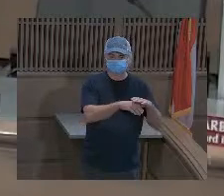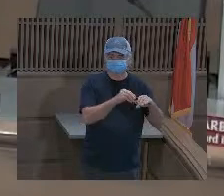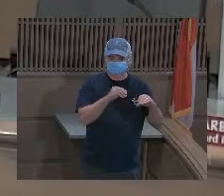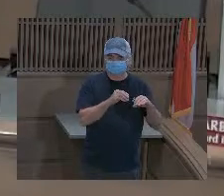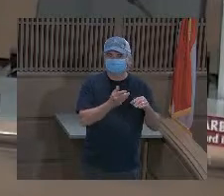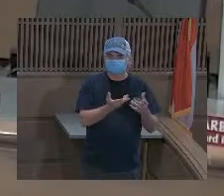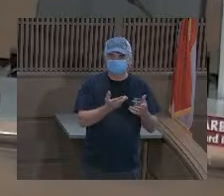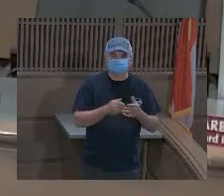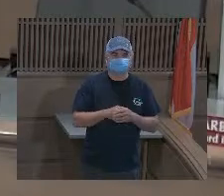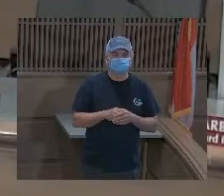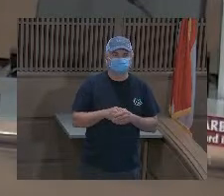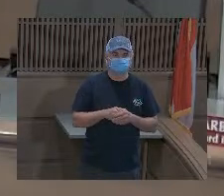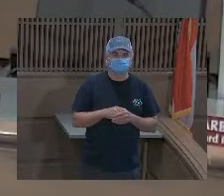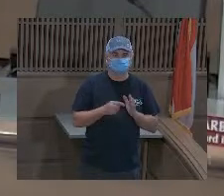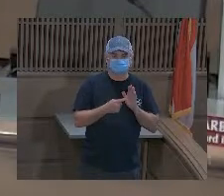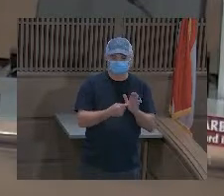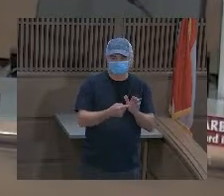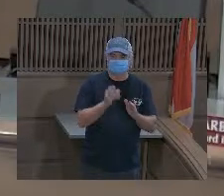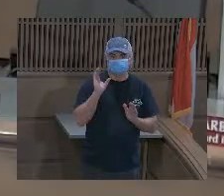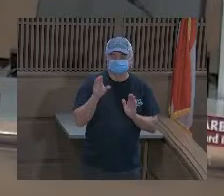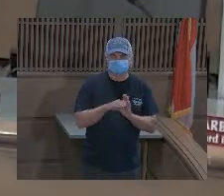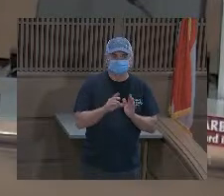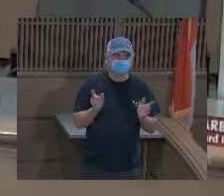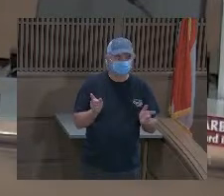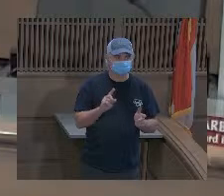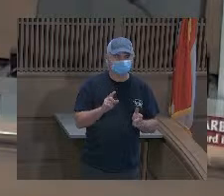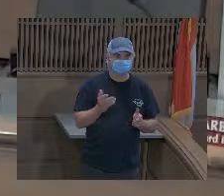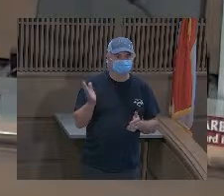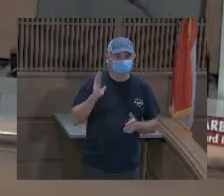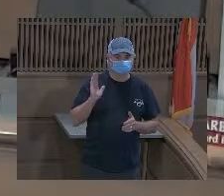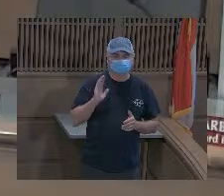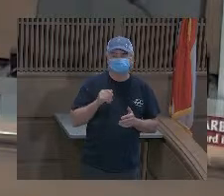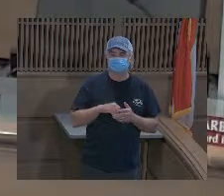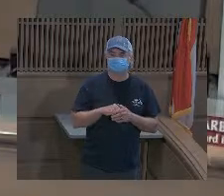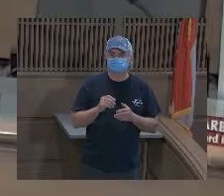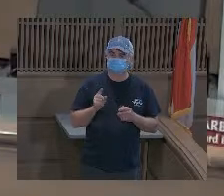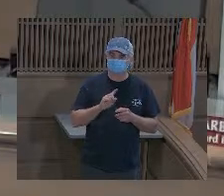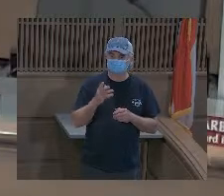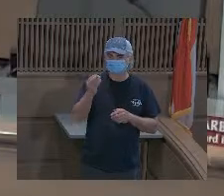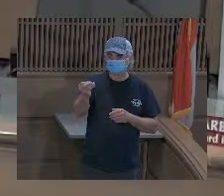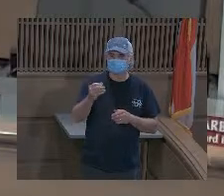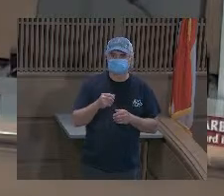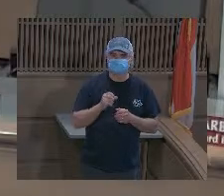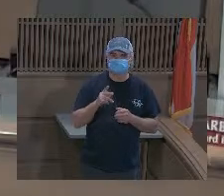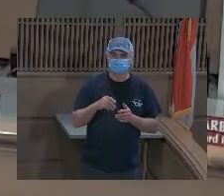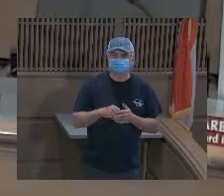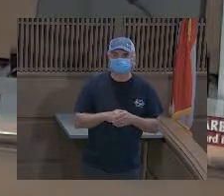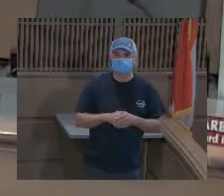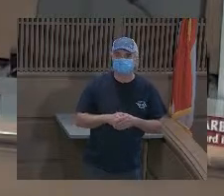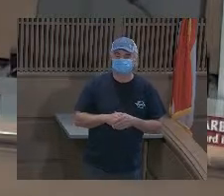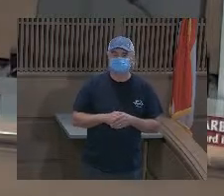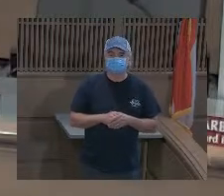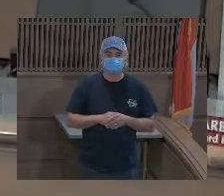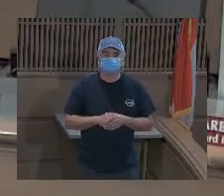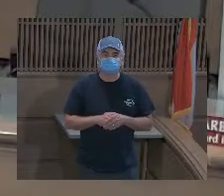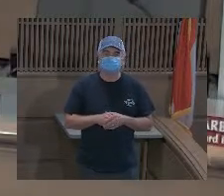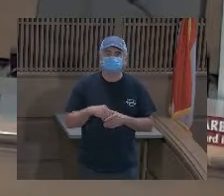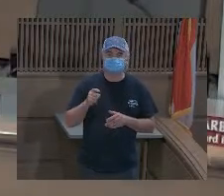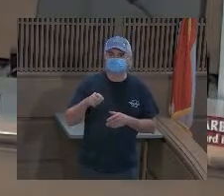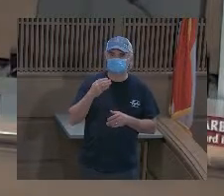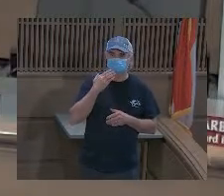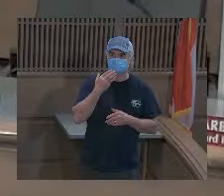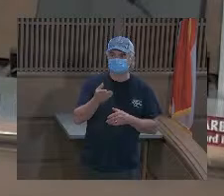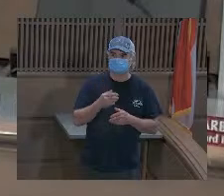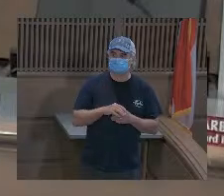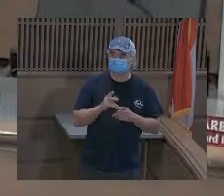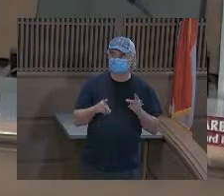illustrates where we have been, where we are, and where we're going. But also, I need to thank the people